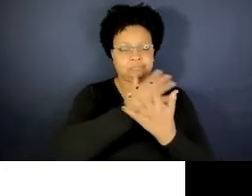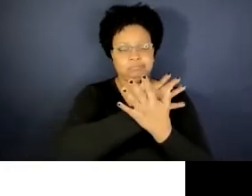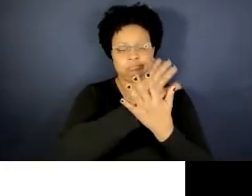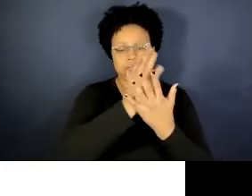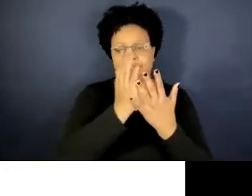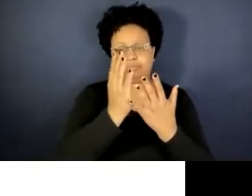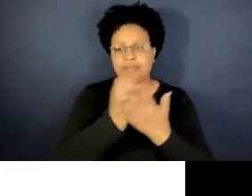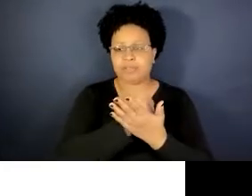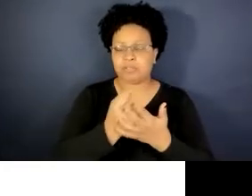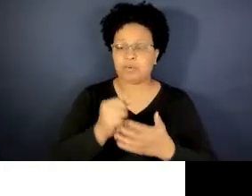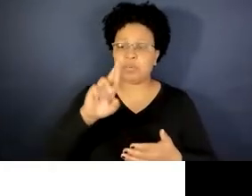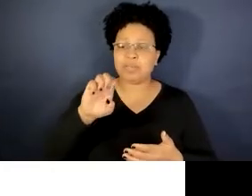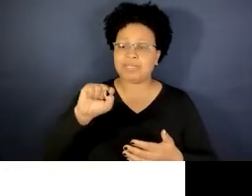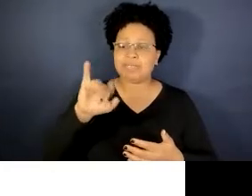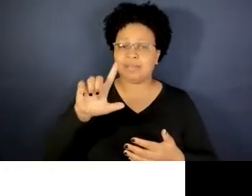is resilience?